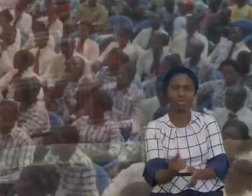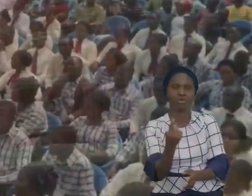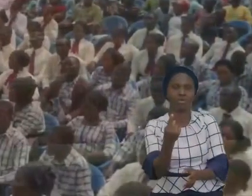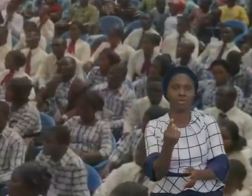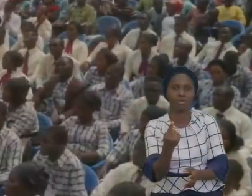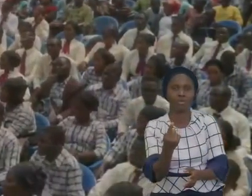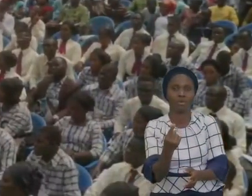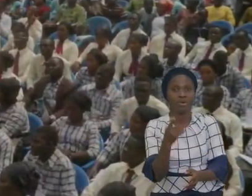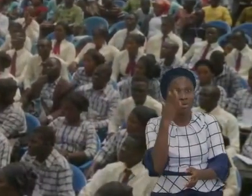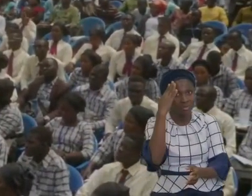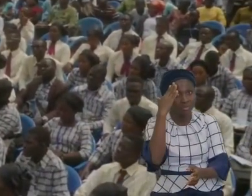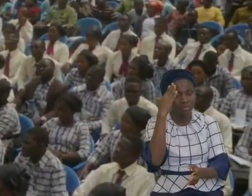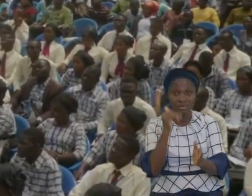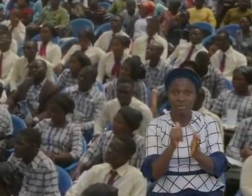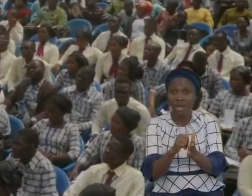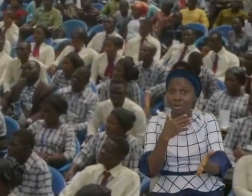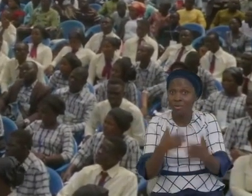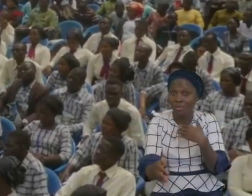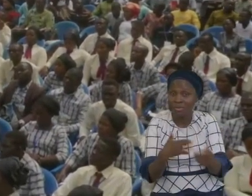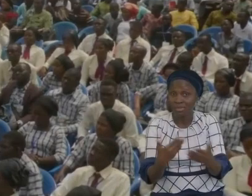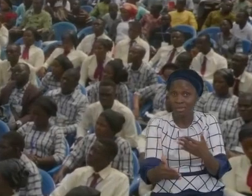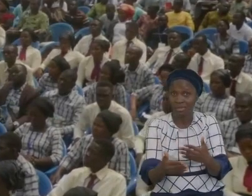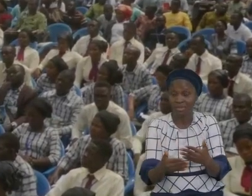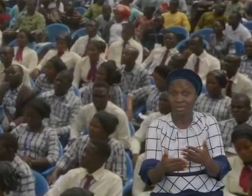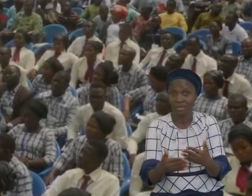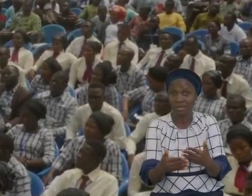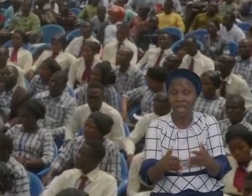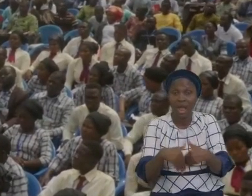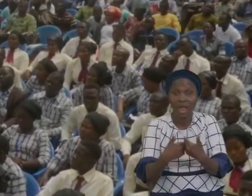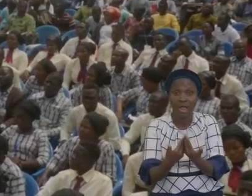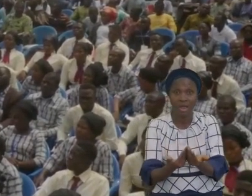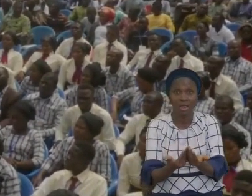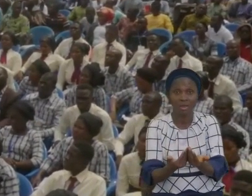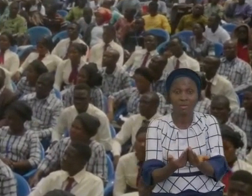a room may be high up,